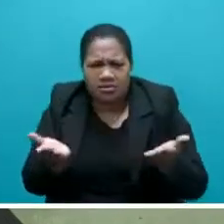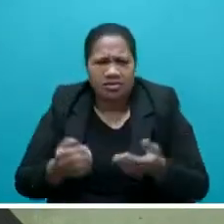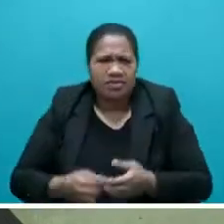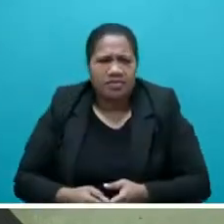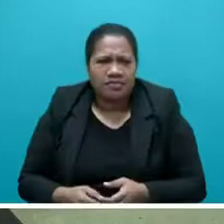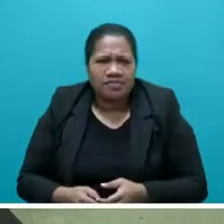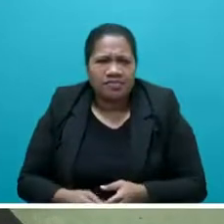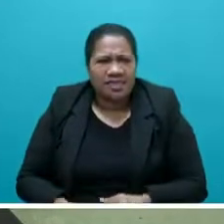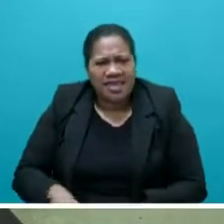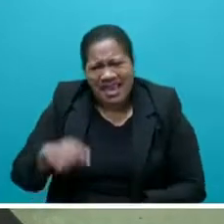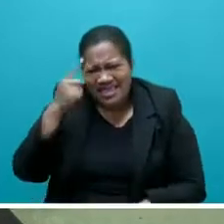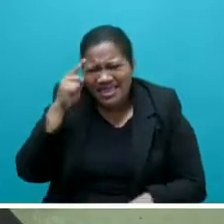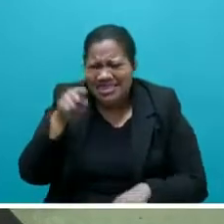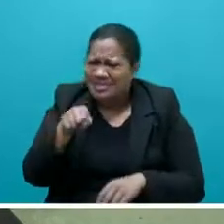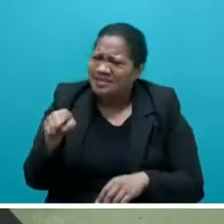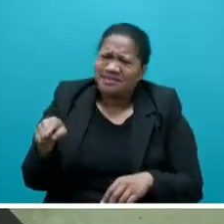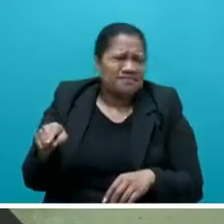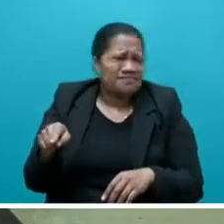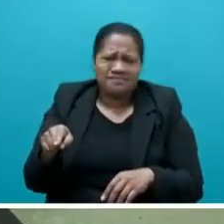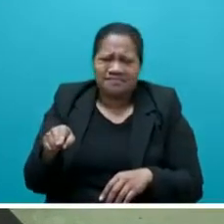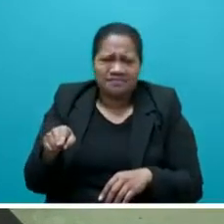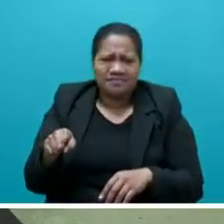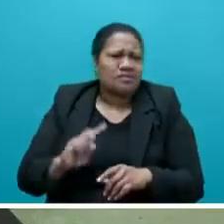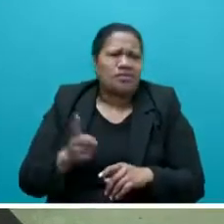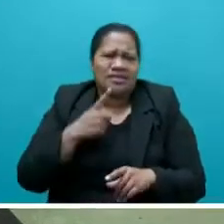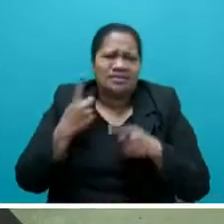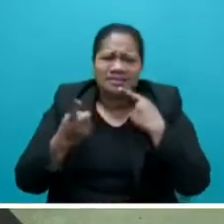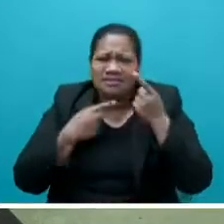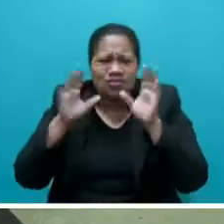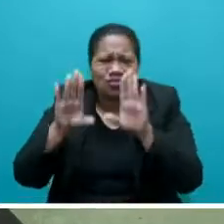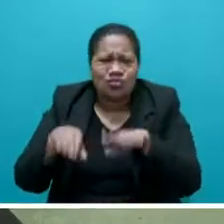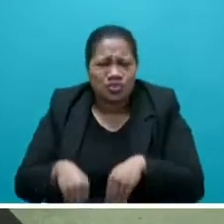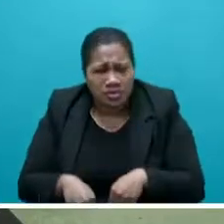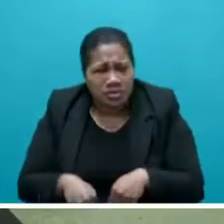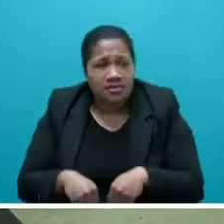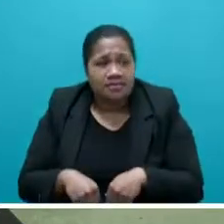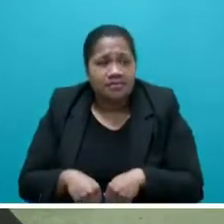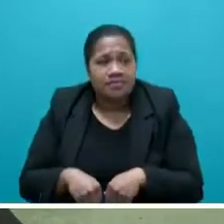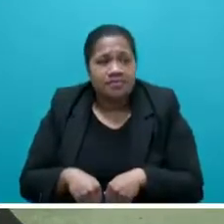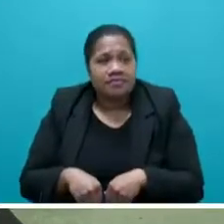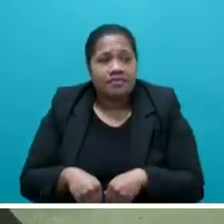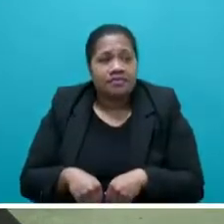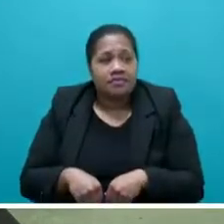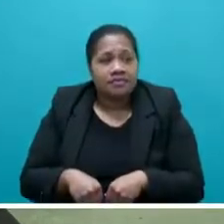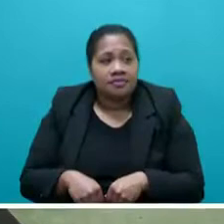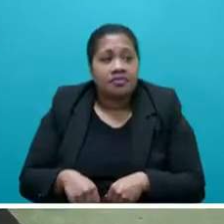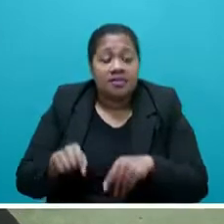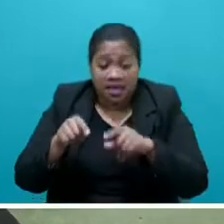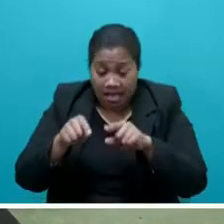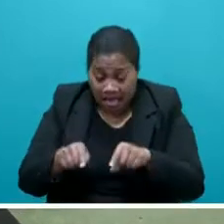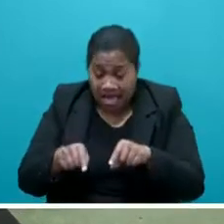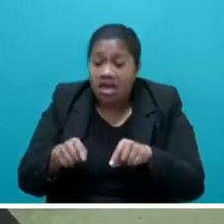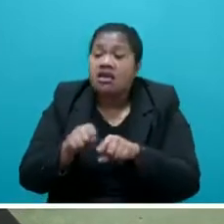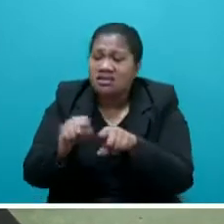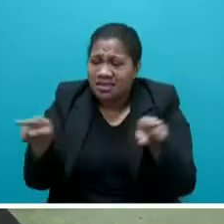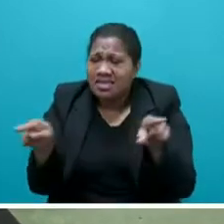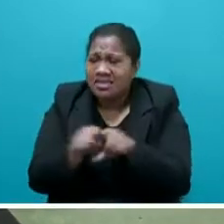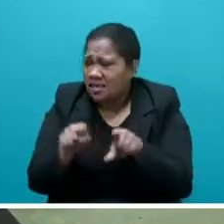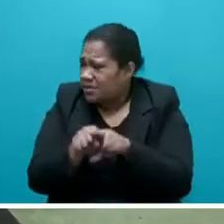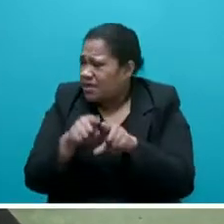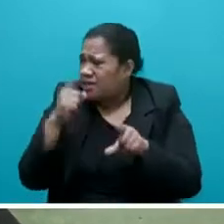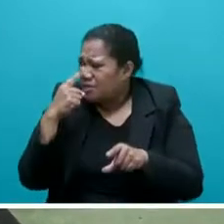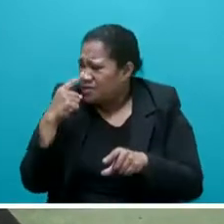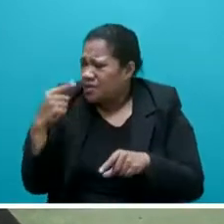and obfuscators. Obscurantists, Mr. Speaker, sir, I'll tell you afterwards. Obscurantists, Mr. Speaker, sir, are people who deliberately